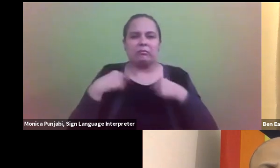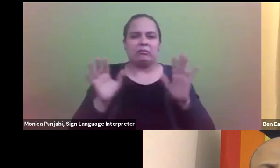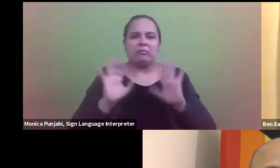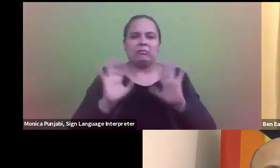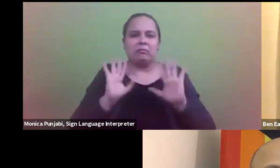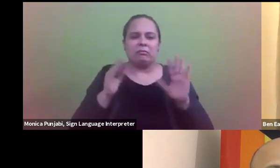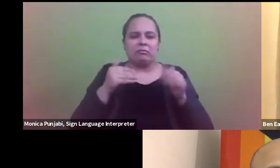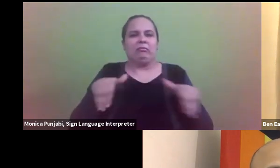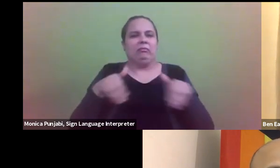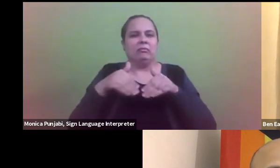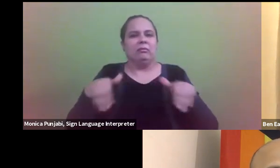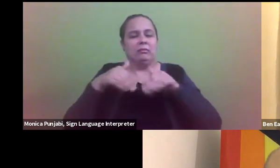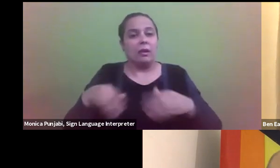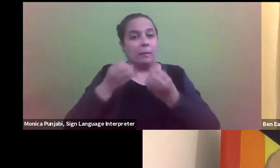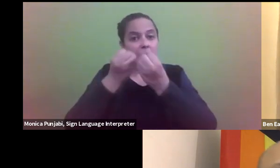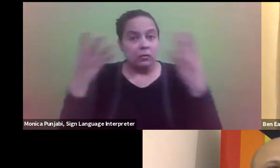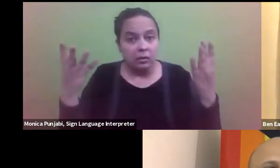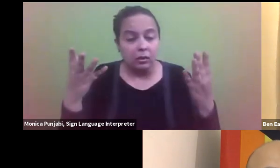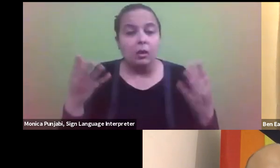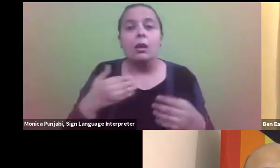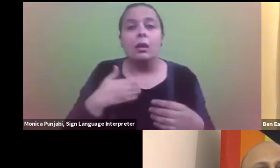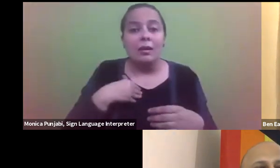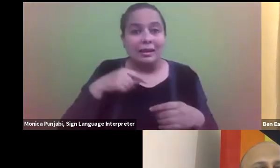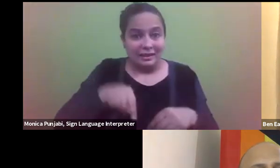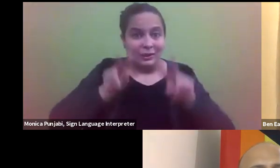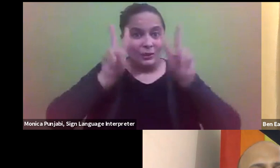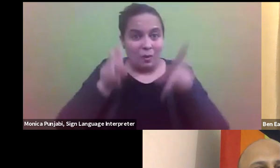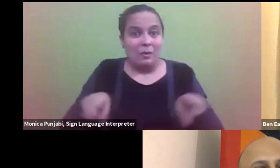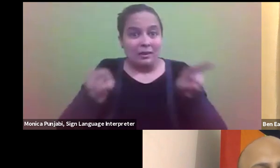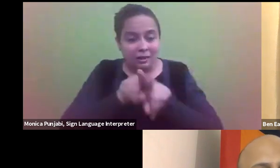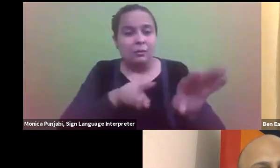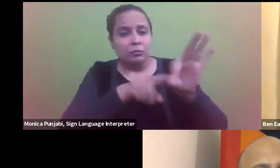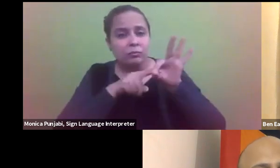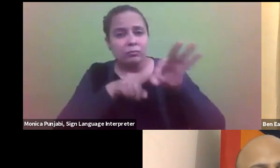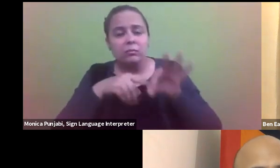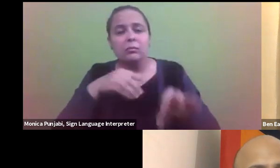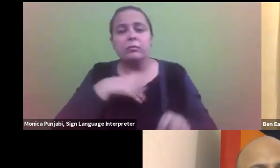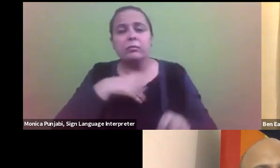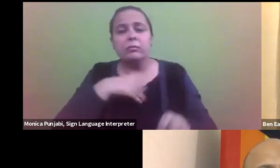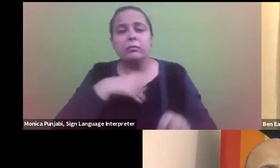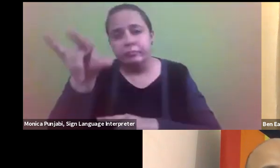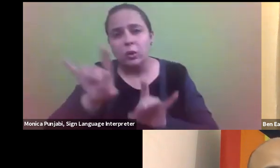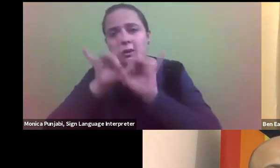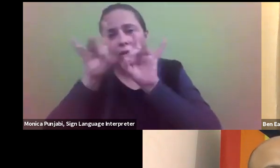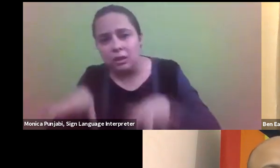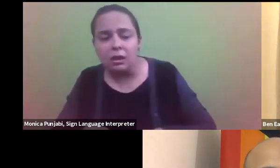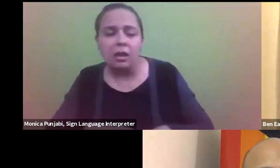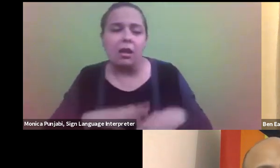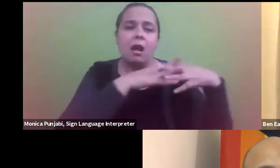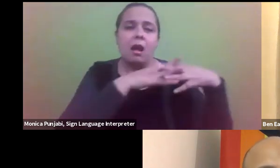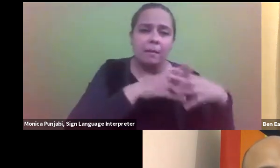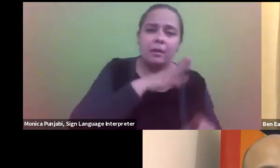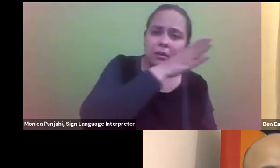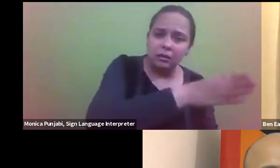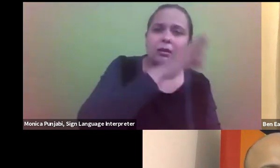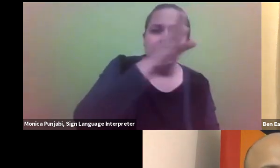in India, but also in the US, Australia, Europe, wherever I have been by other Indians. Funny fact, our